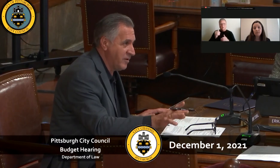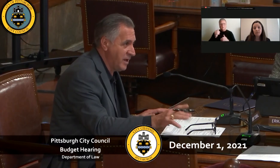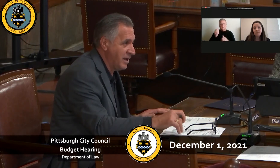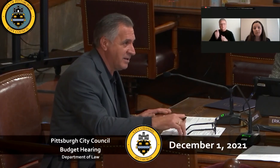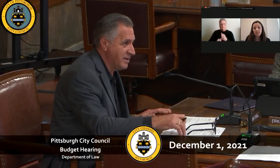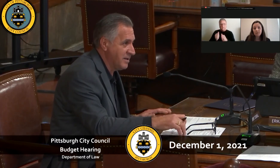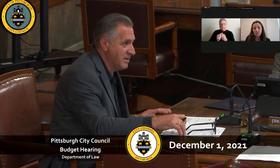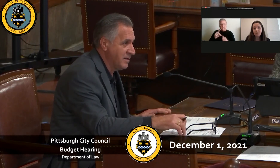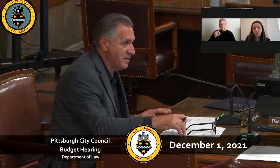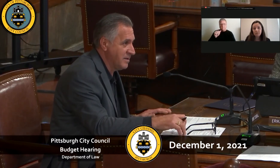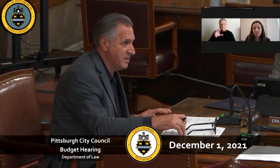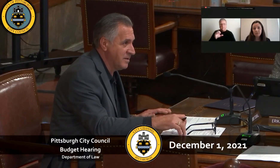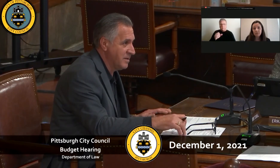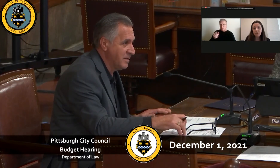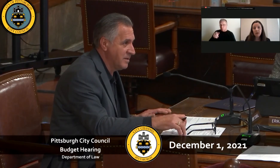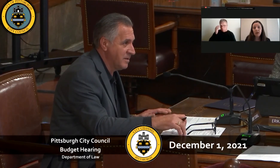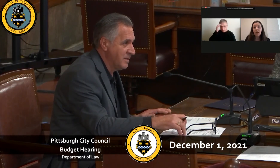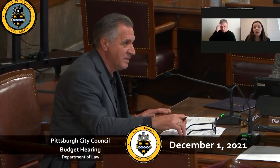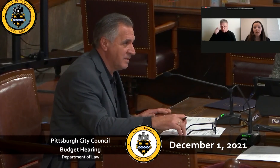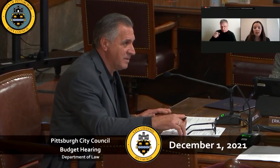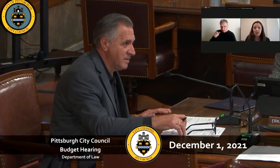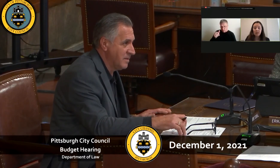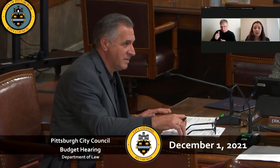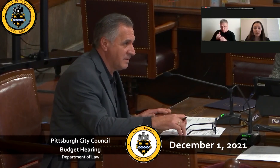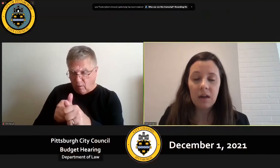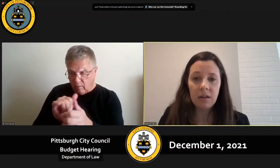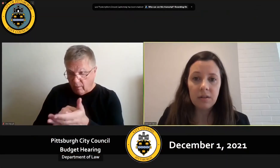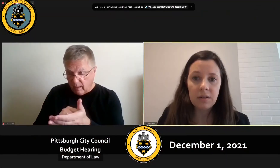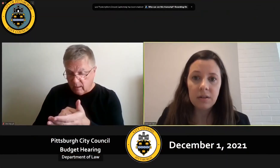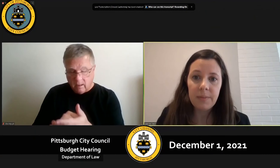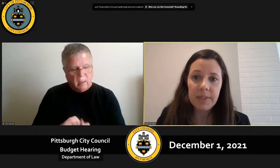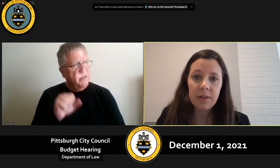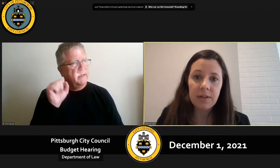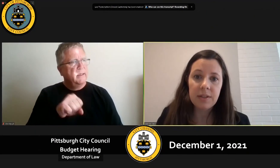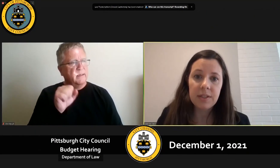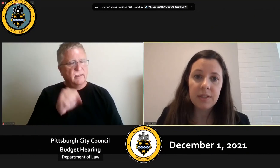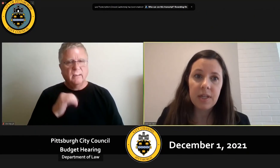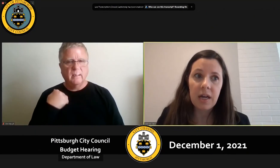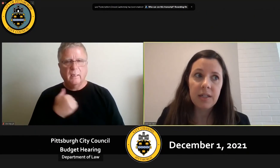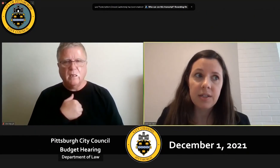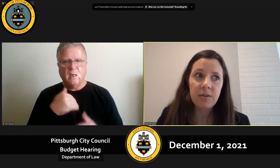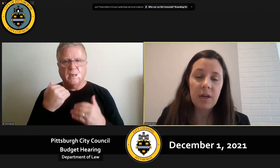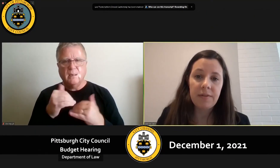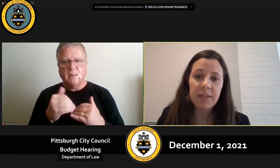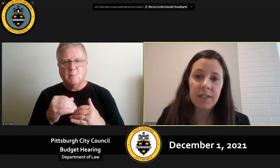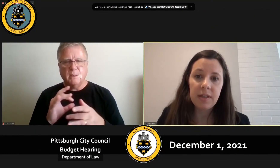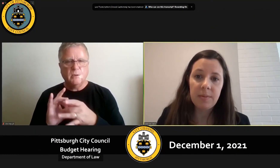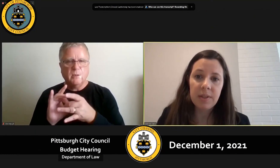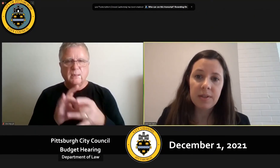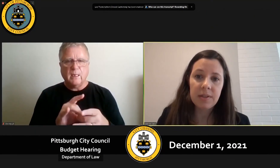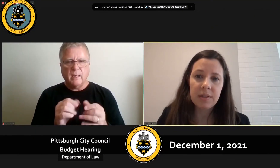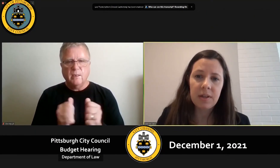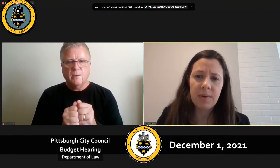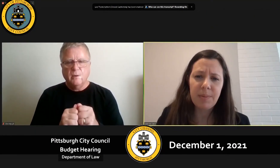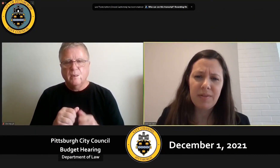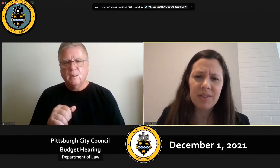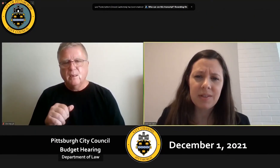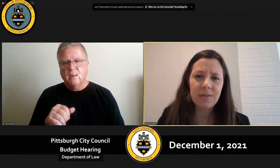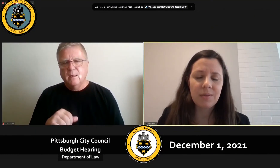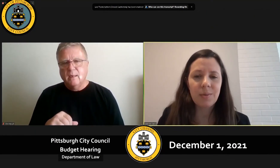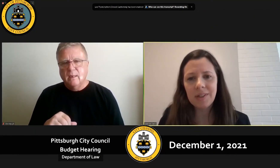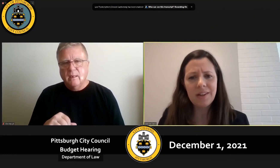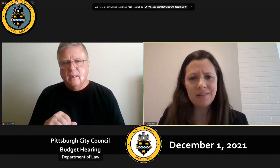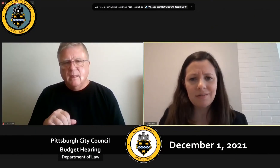follow that uh yeah our limits are tied to the fec limits um i believe it's